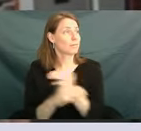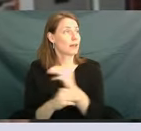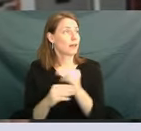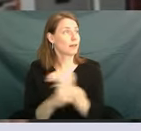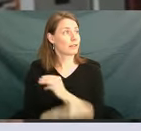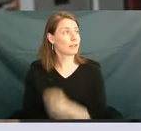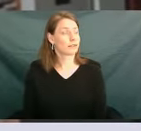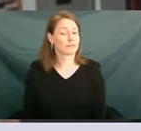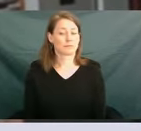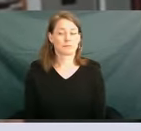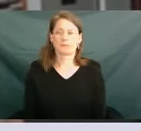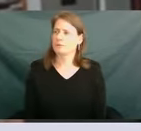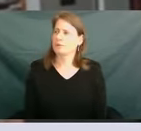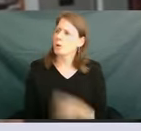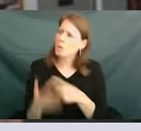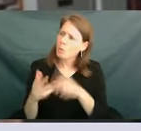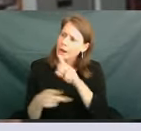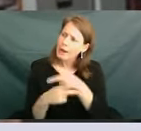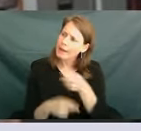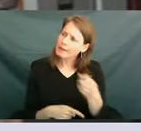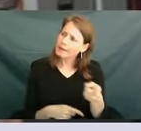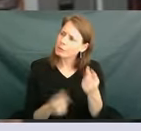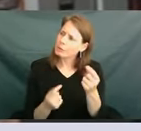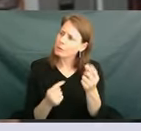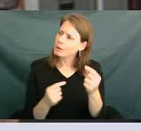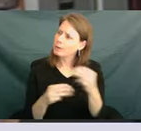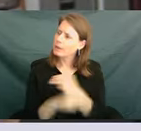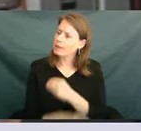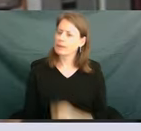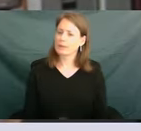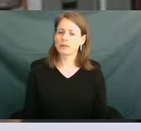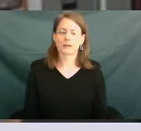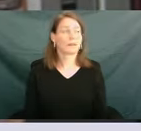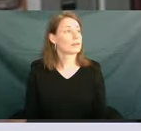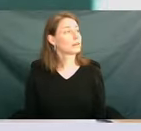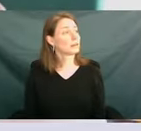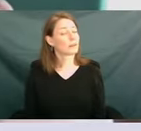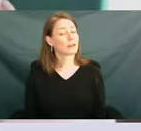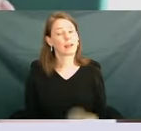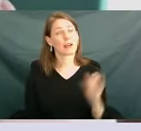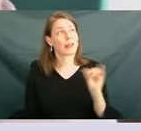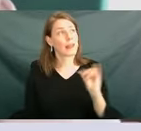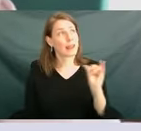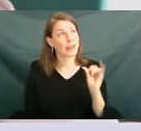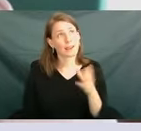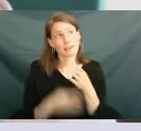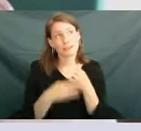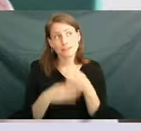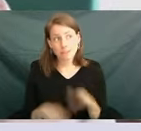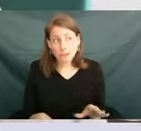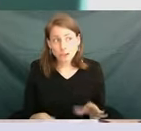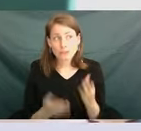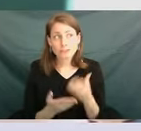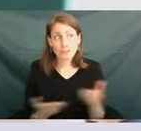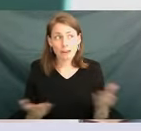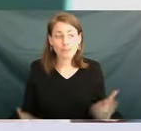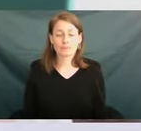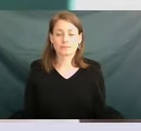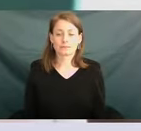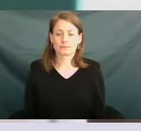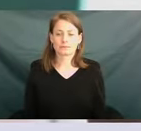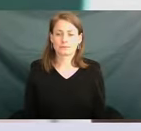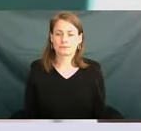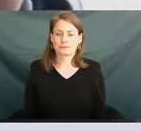doing in maths? And we've been doing like division and stuff. He got a 4C in his maths